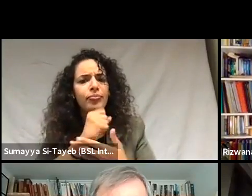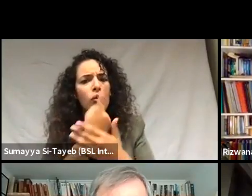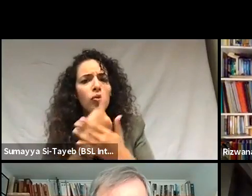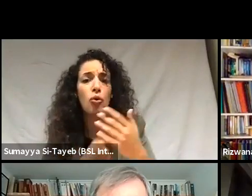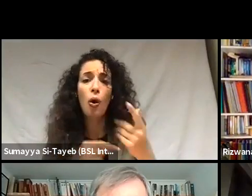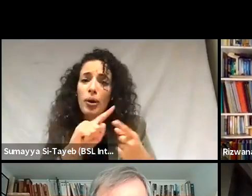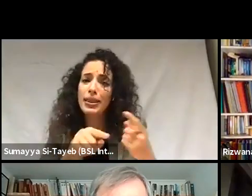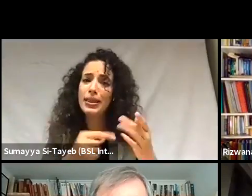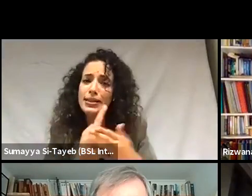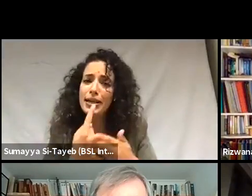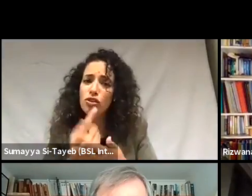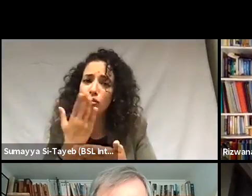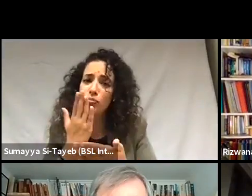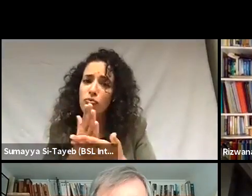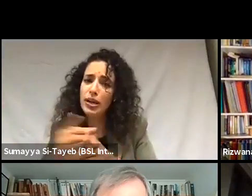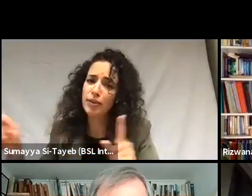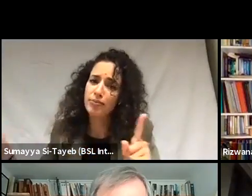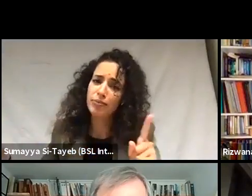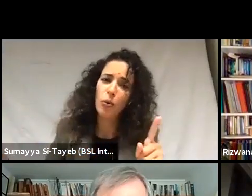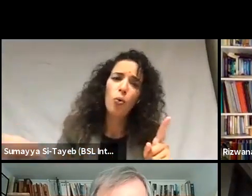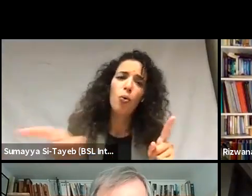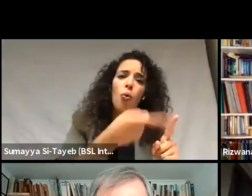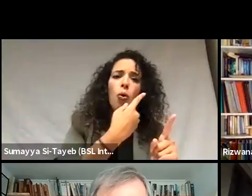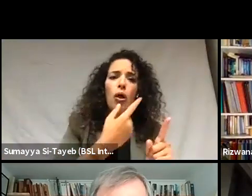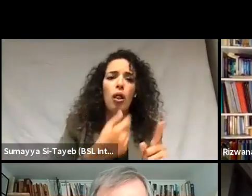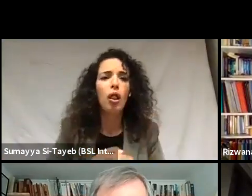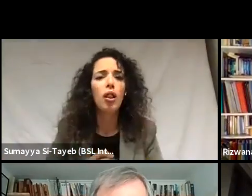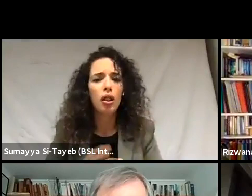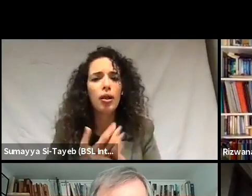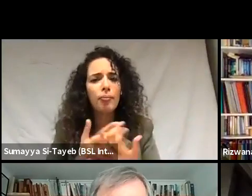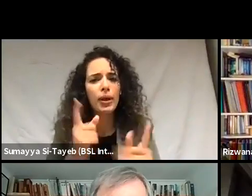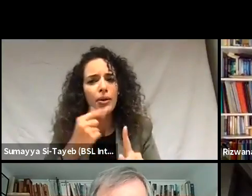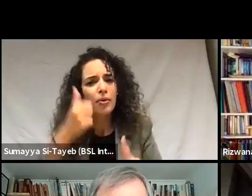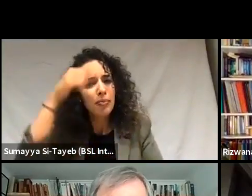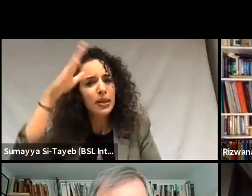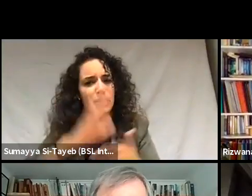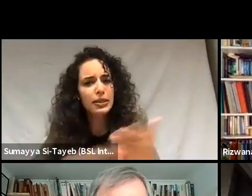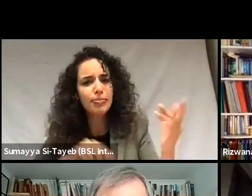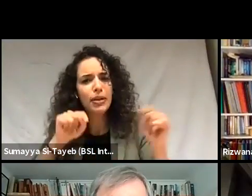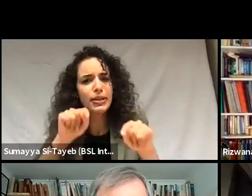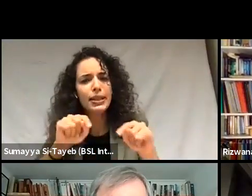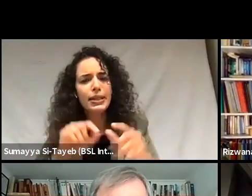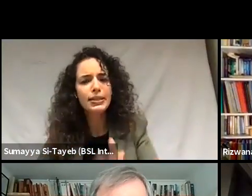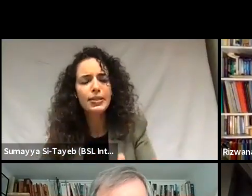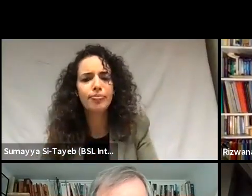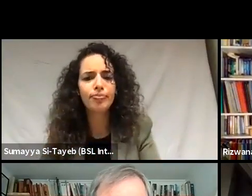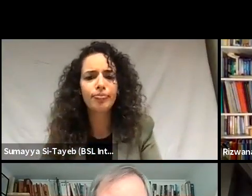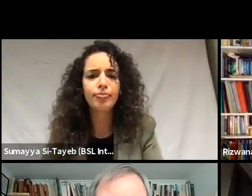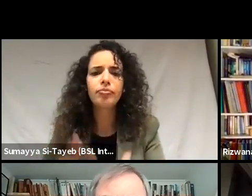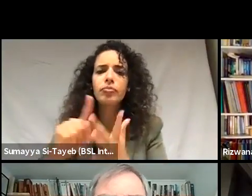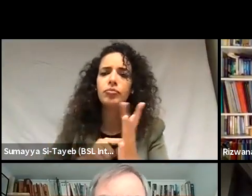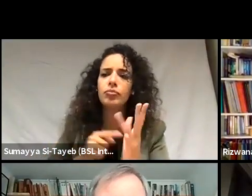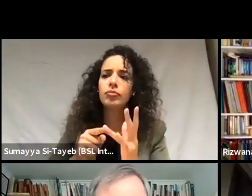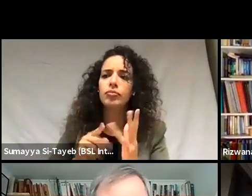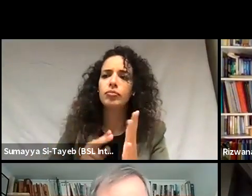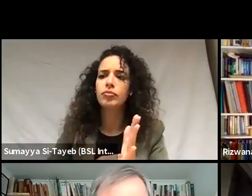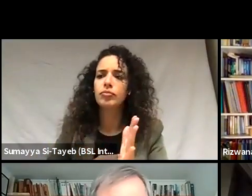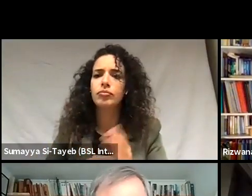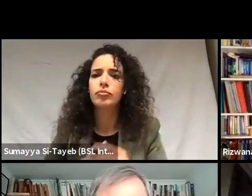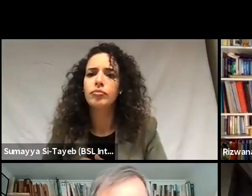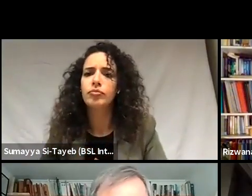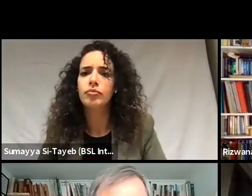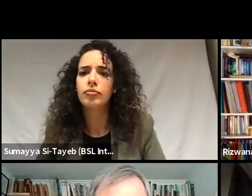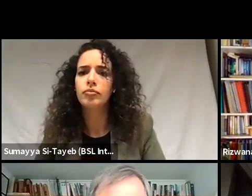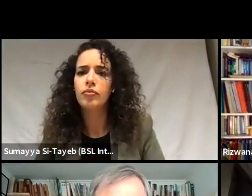apply across the board. And that's an issue that I think a lot of people have experienced. But I once again resort to